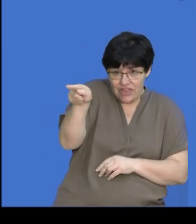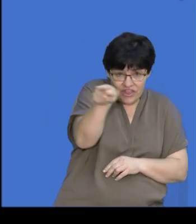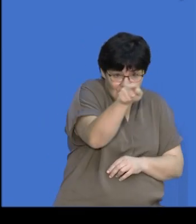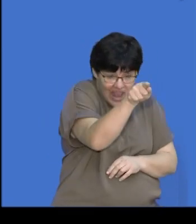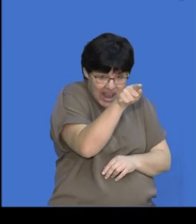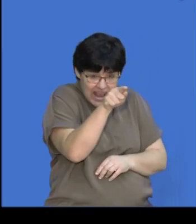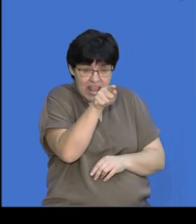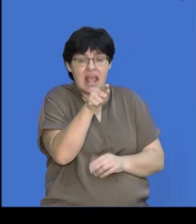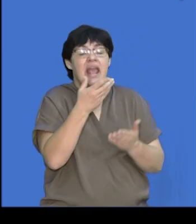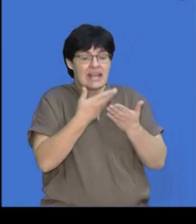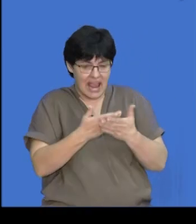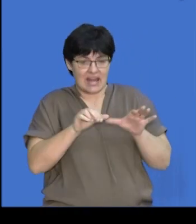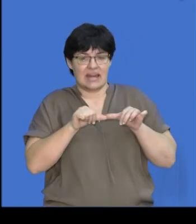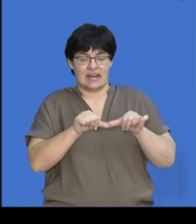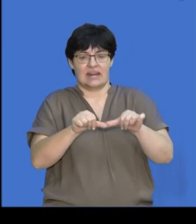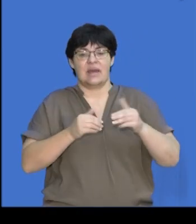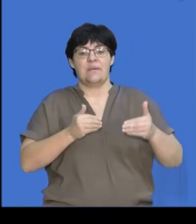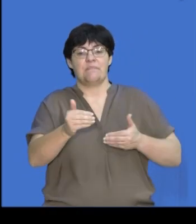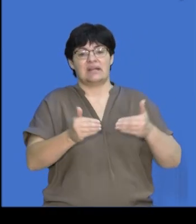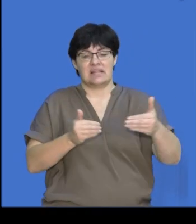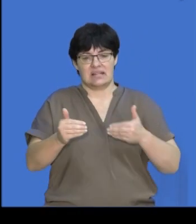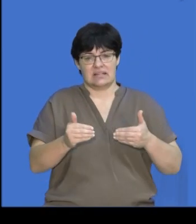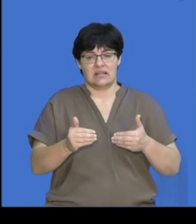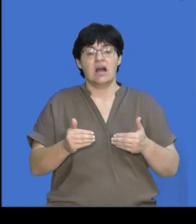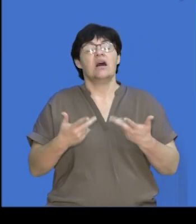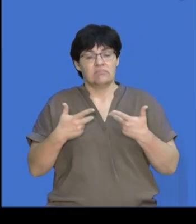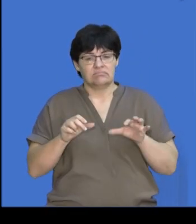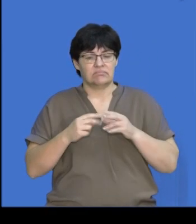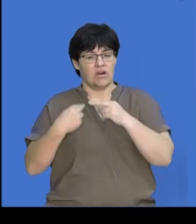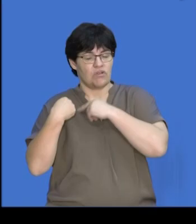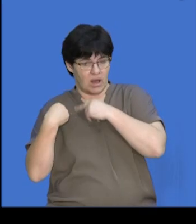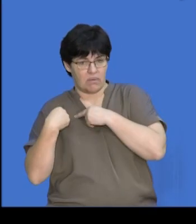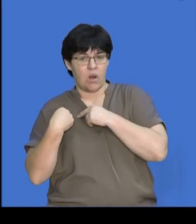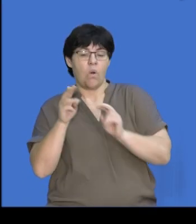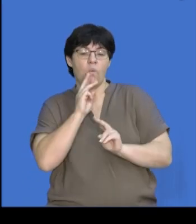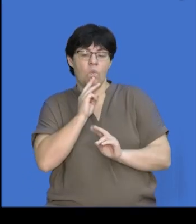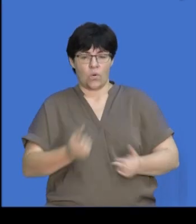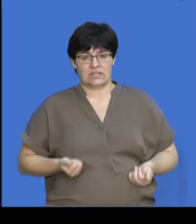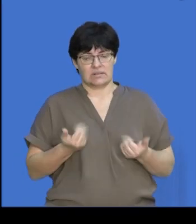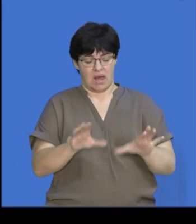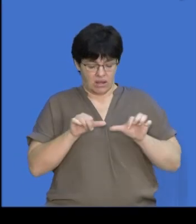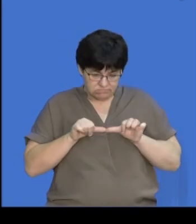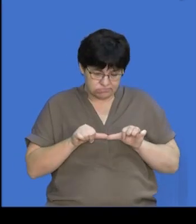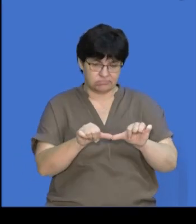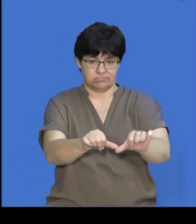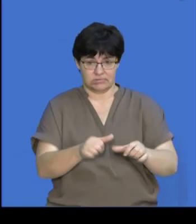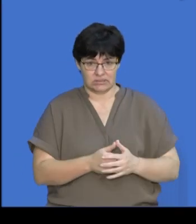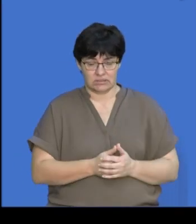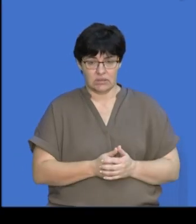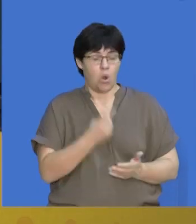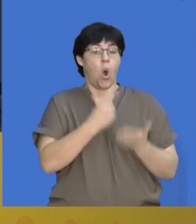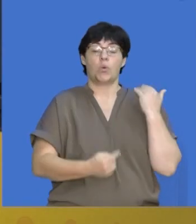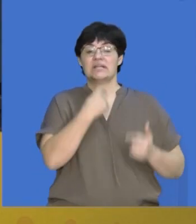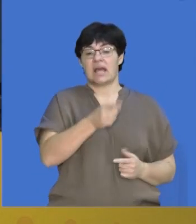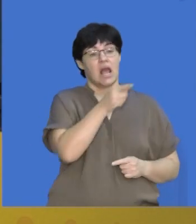word, maintain a reliable, uninterrupted water supply. So not only just am I